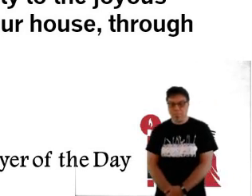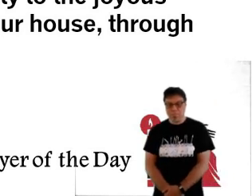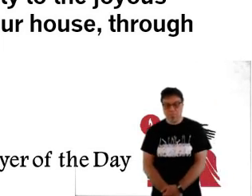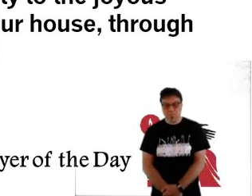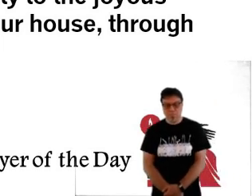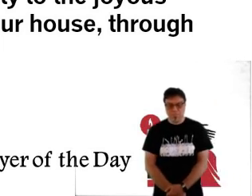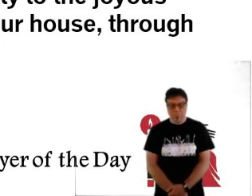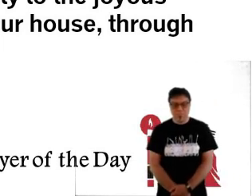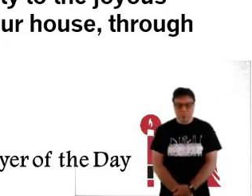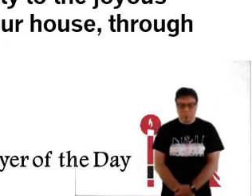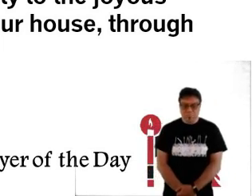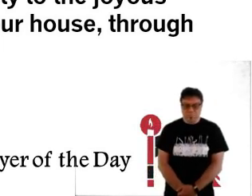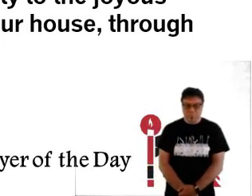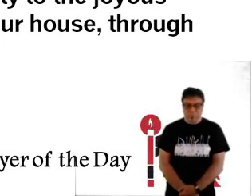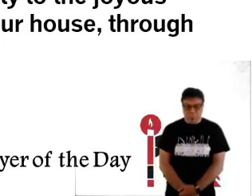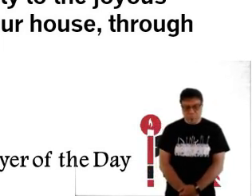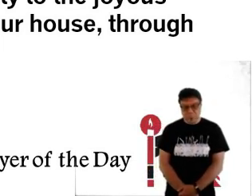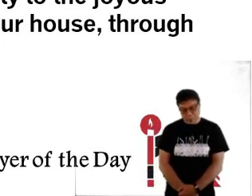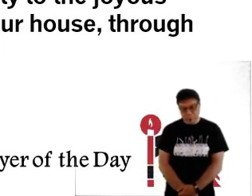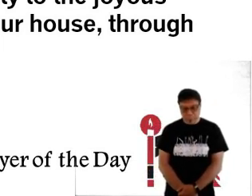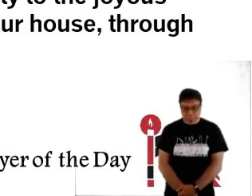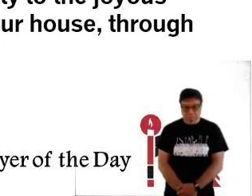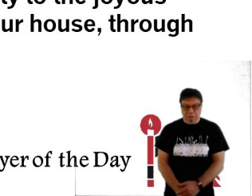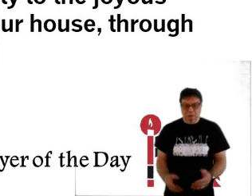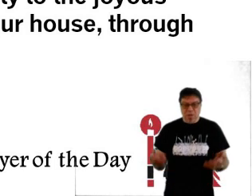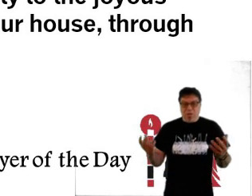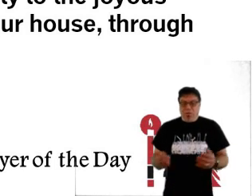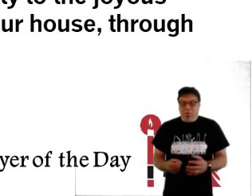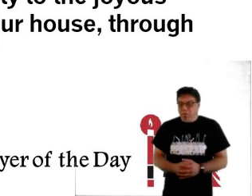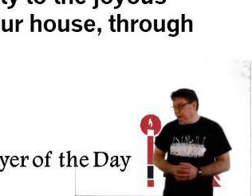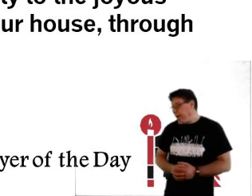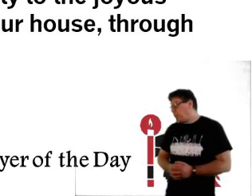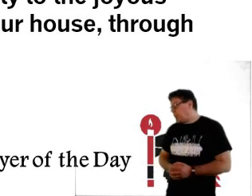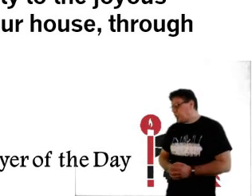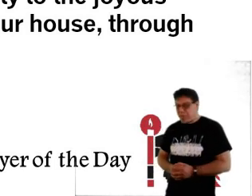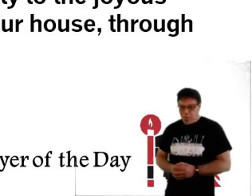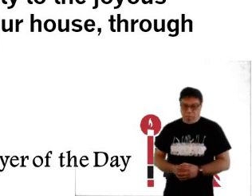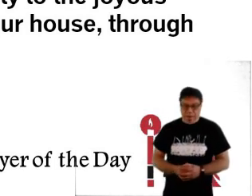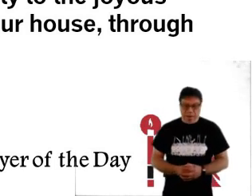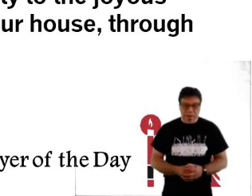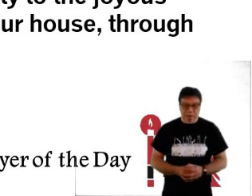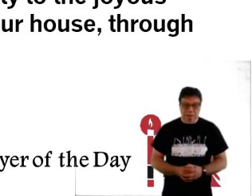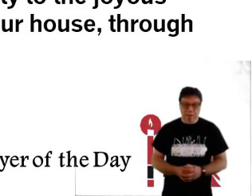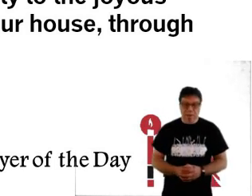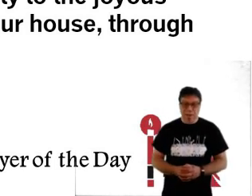pray this prayer out loud at home. So, fine, we'll do it your